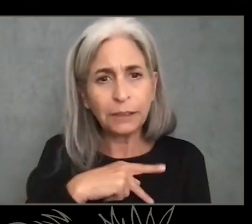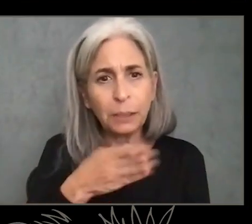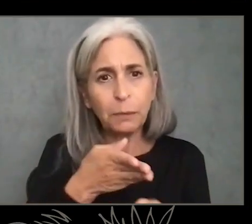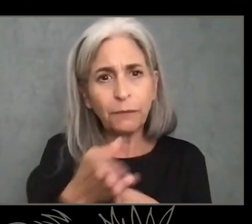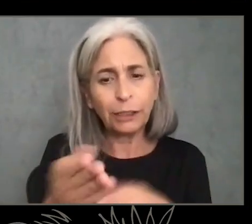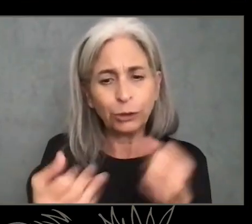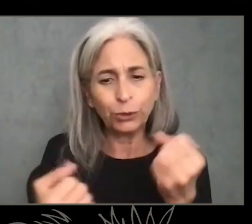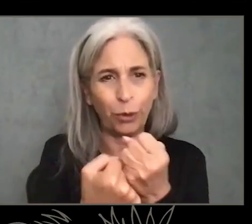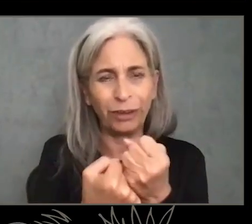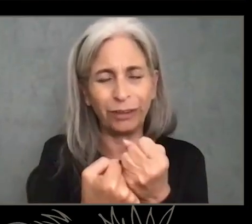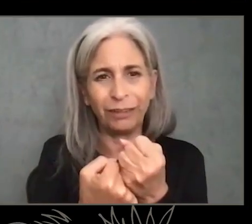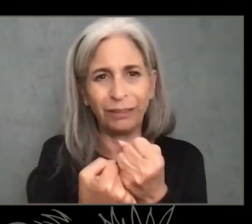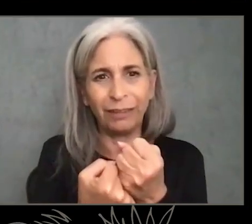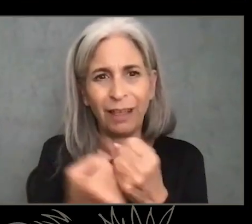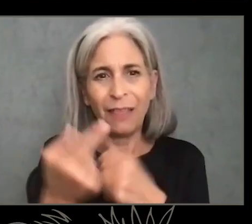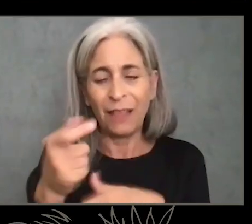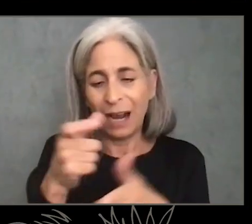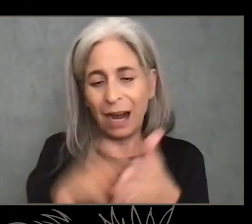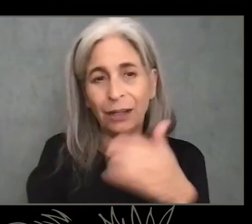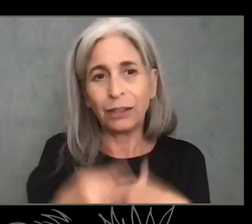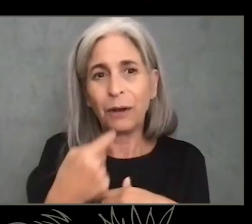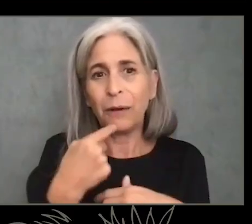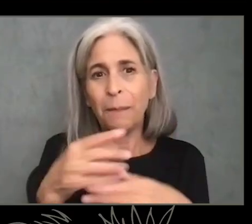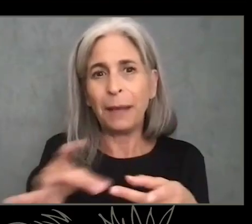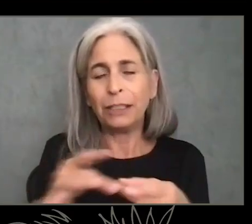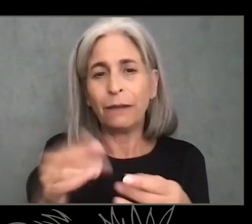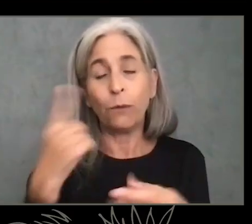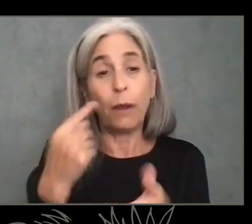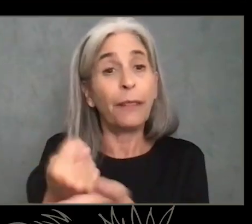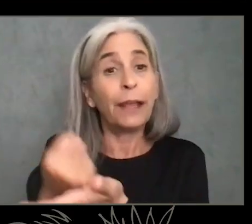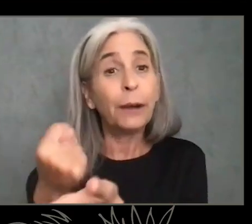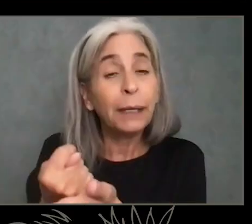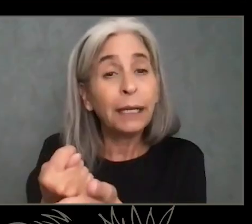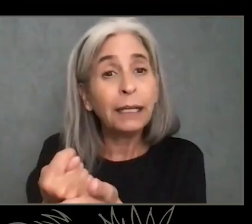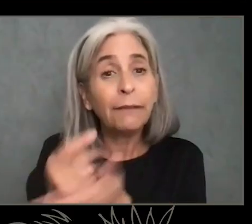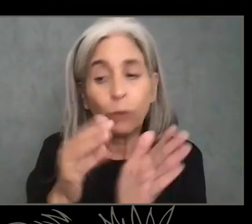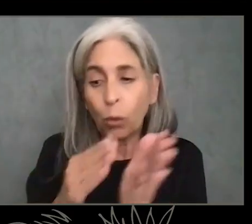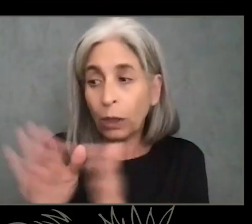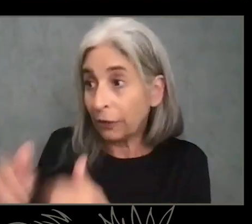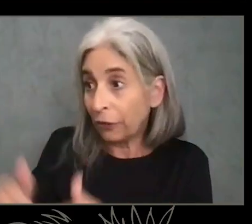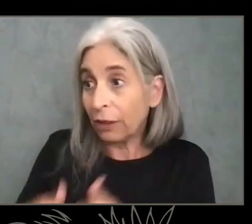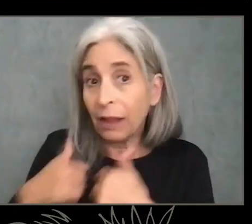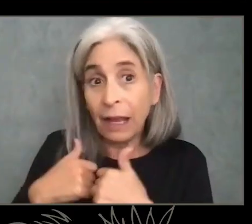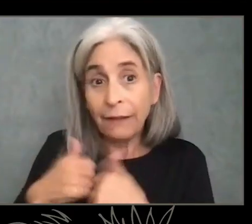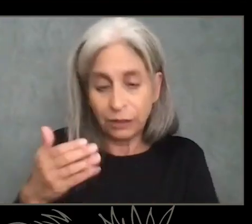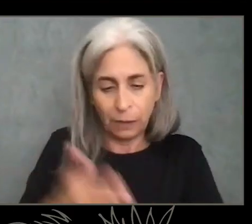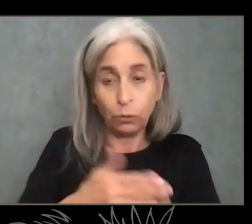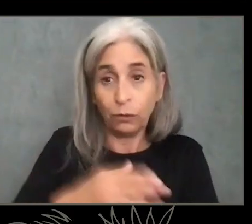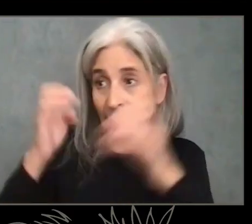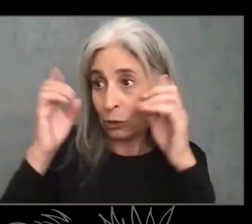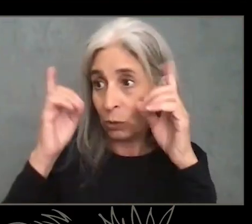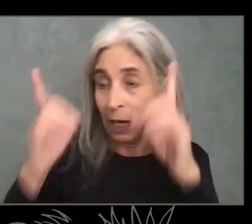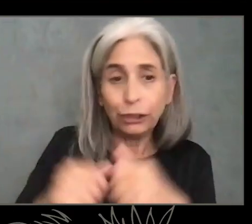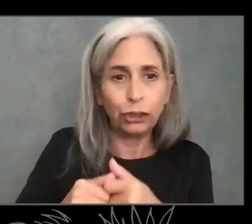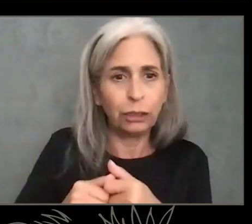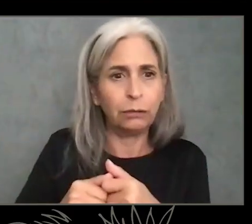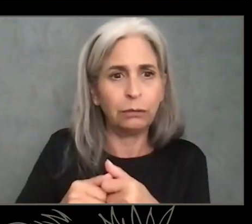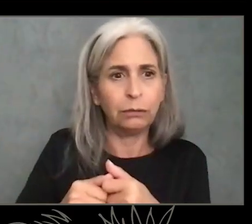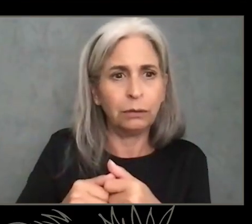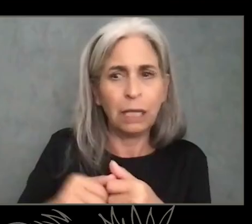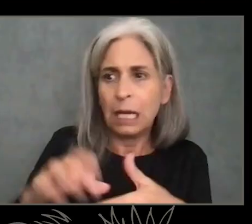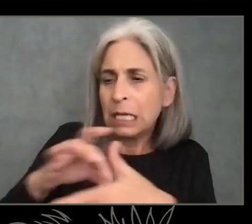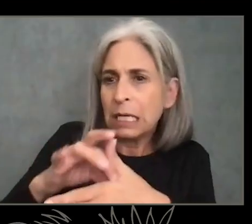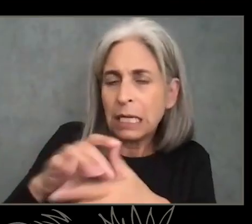professional support. This article mentioned people are using it for therapy, organizing their lives, improving education,